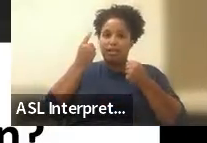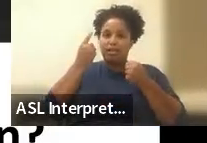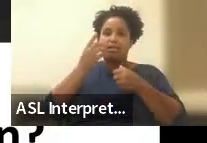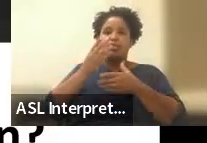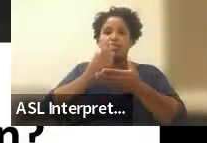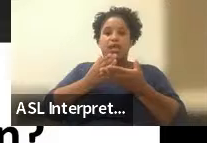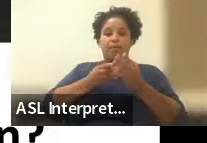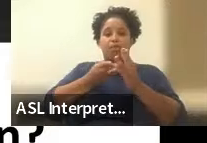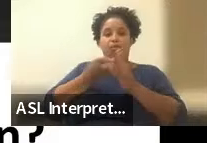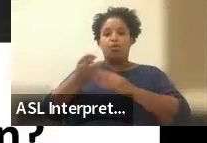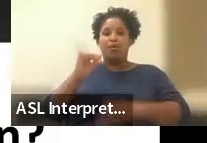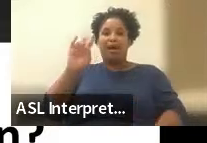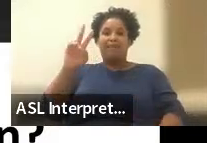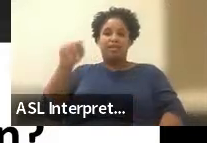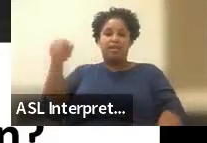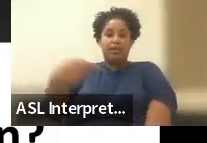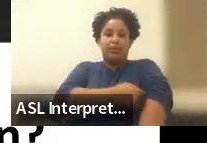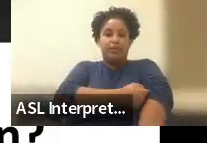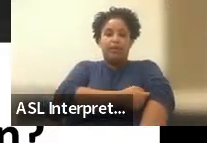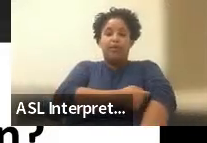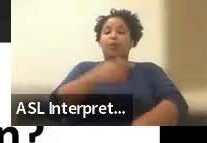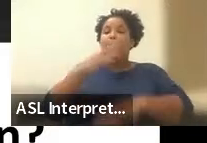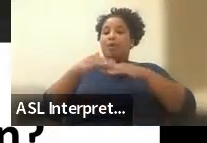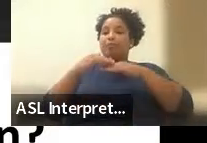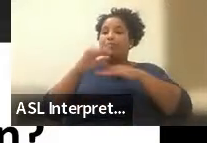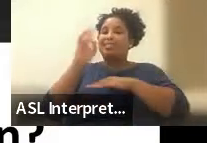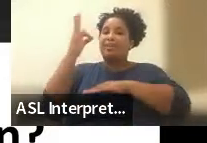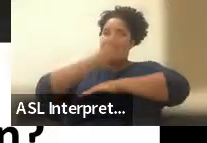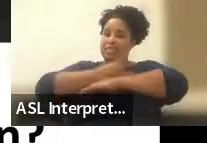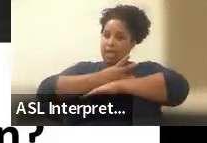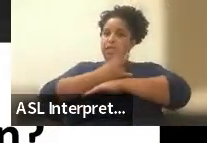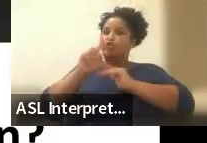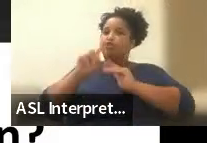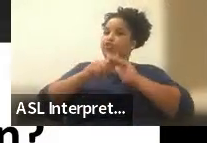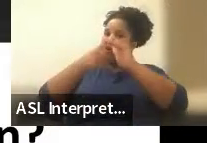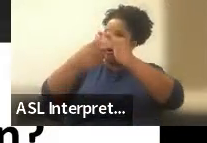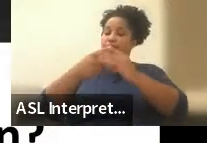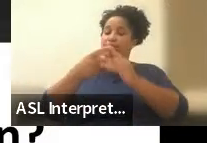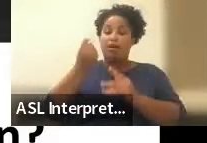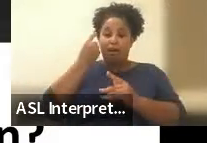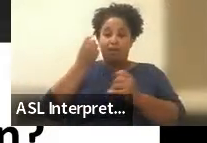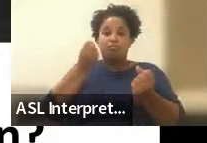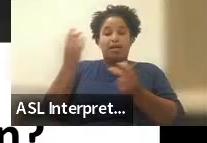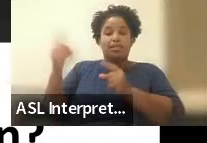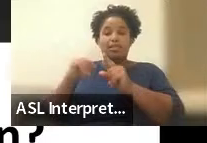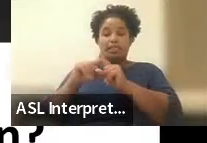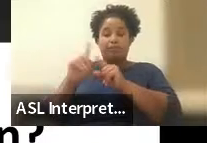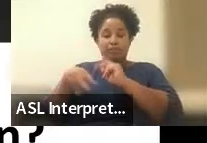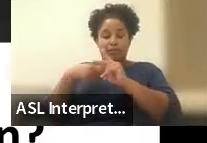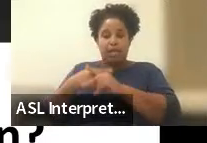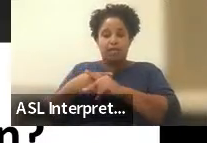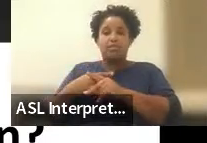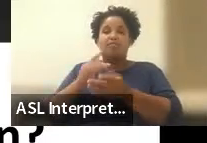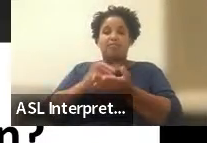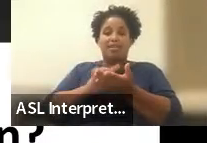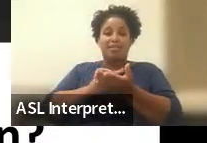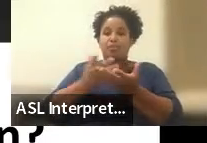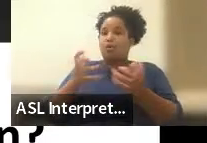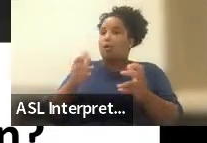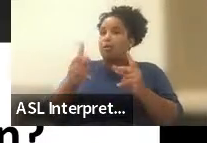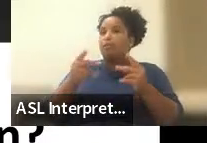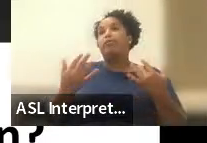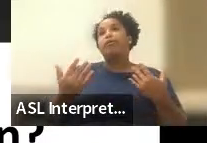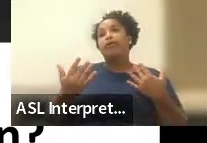IV that must be started within 7 days of symptoms. So there are plenty of medications available right now, and we don't want people to